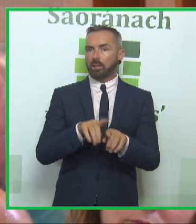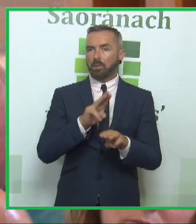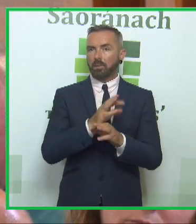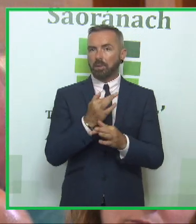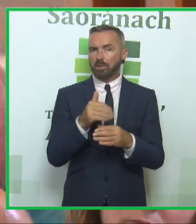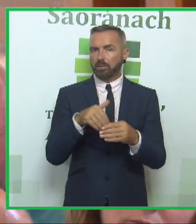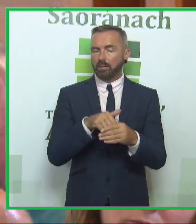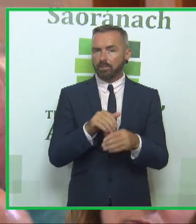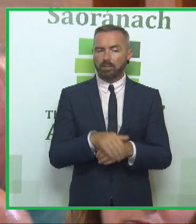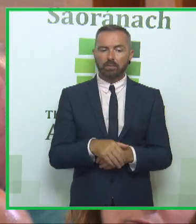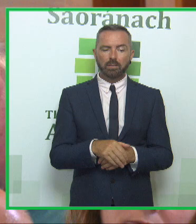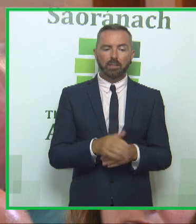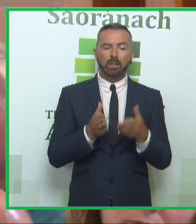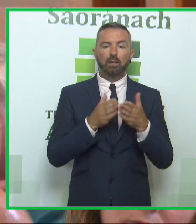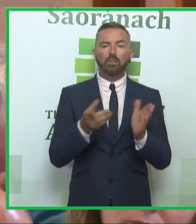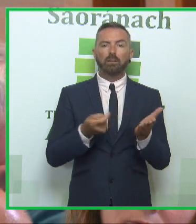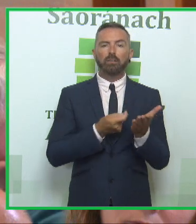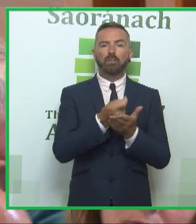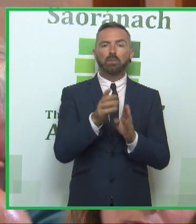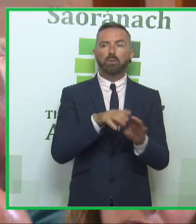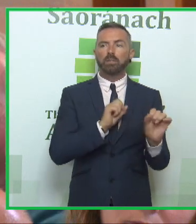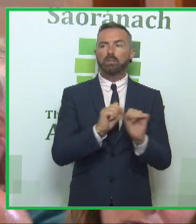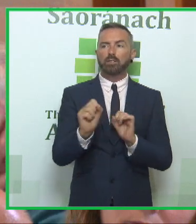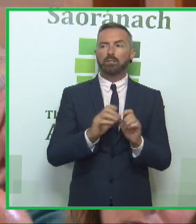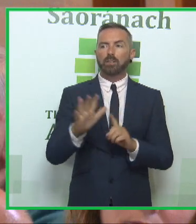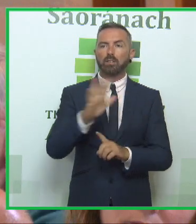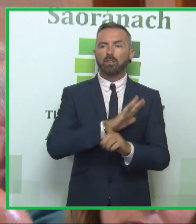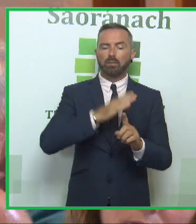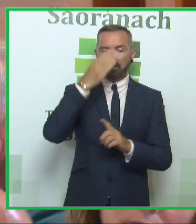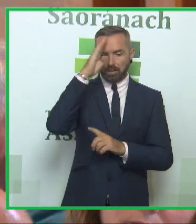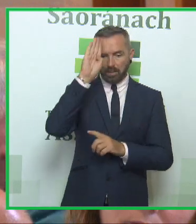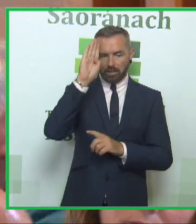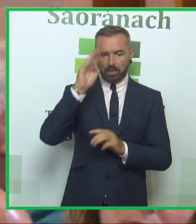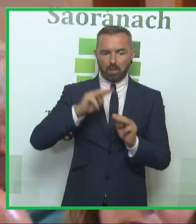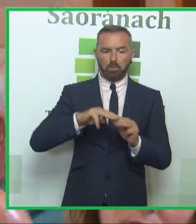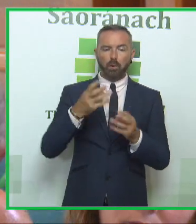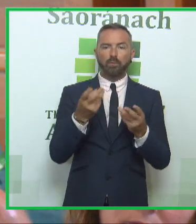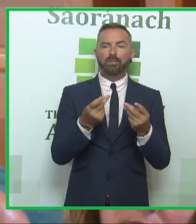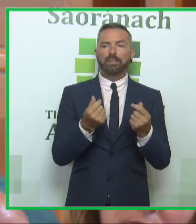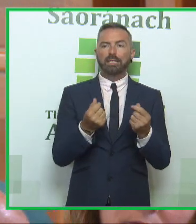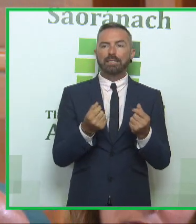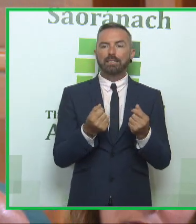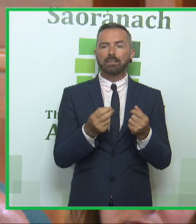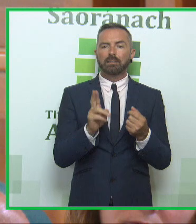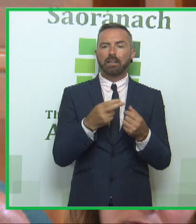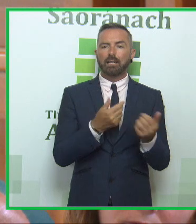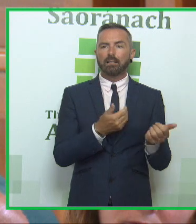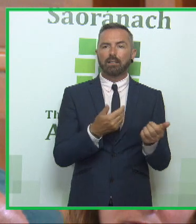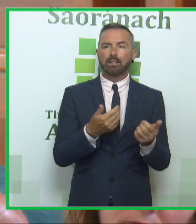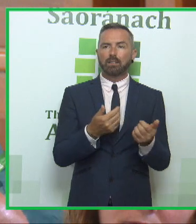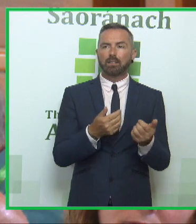General investment in services across the country. More facilities, we can accommodate more people,